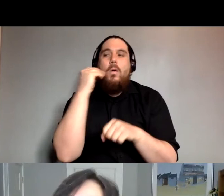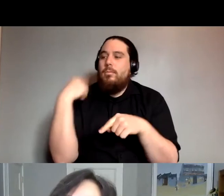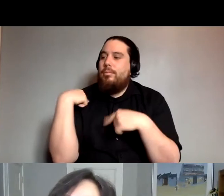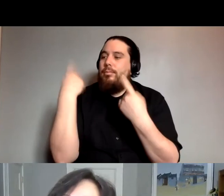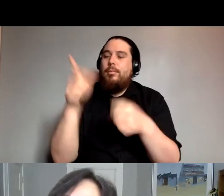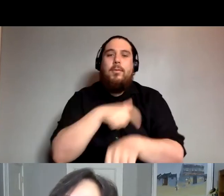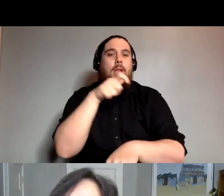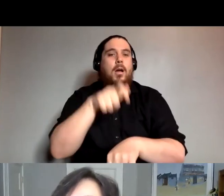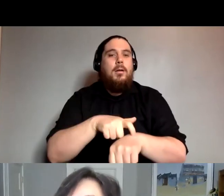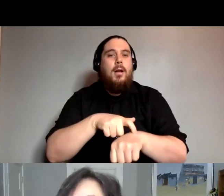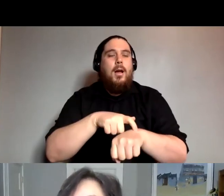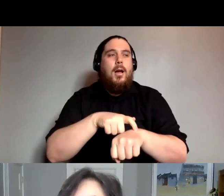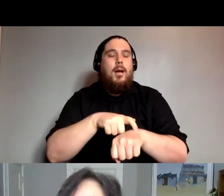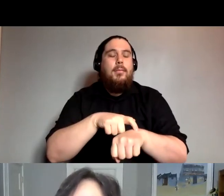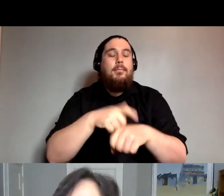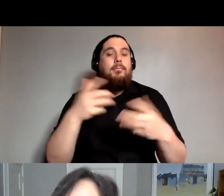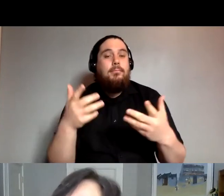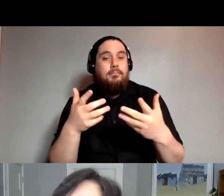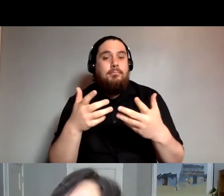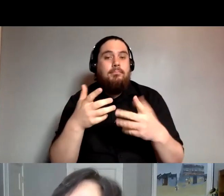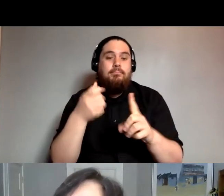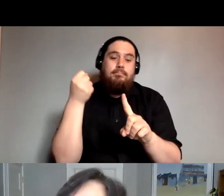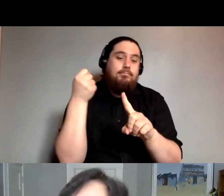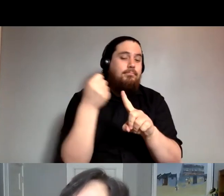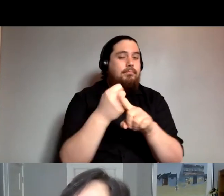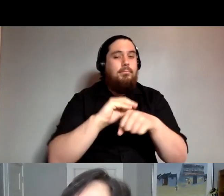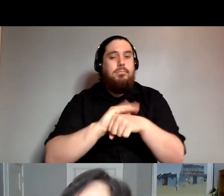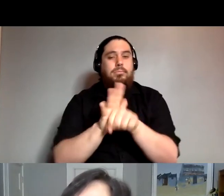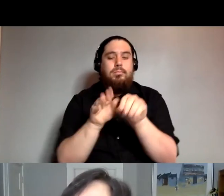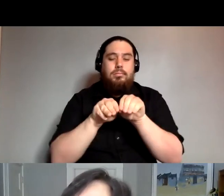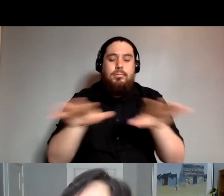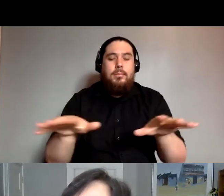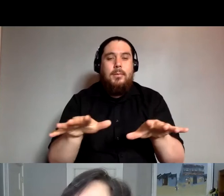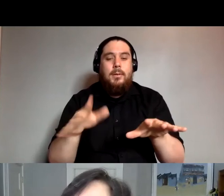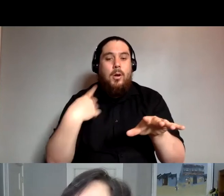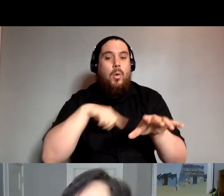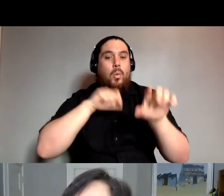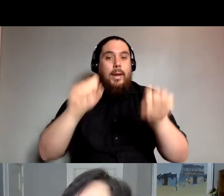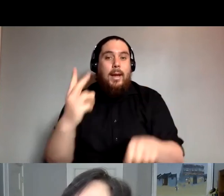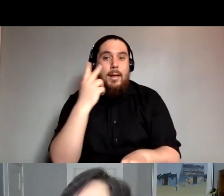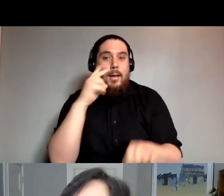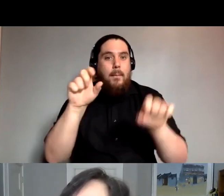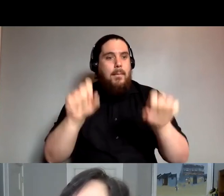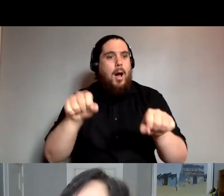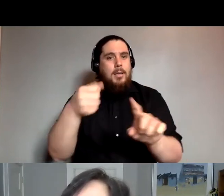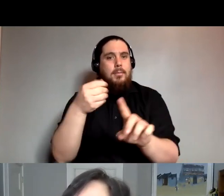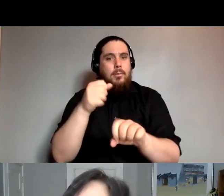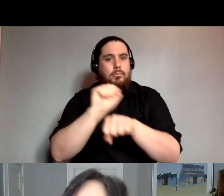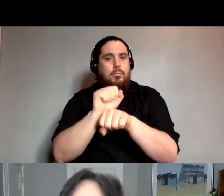the pandemic, we've been able to see that it is possible. And there certainly